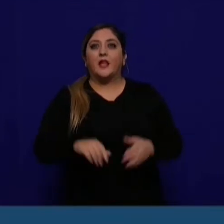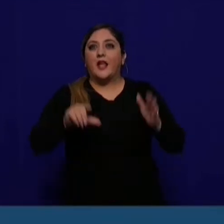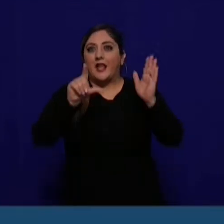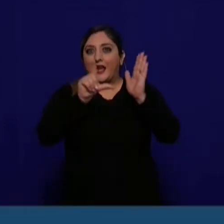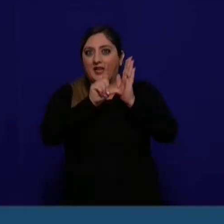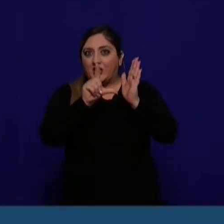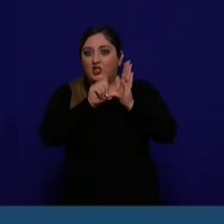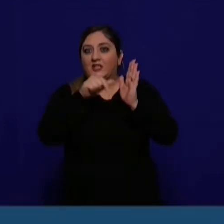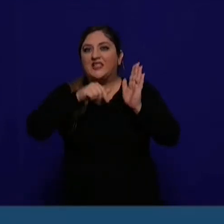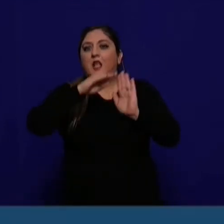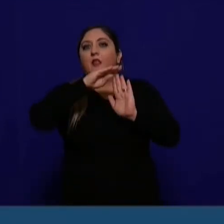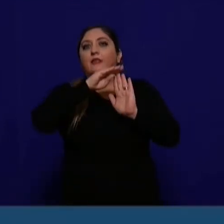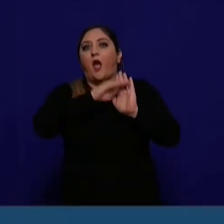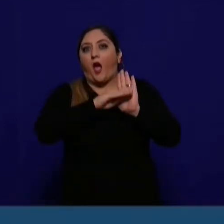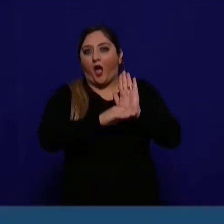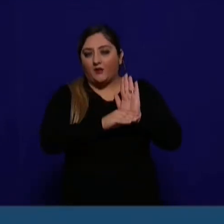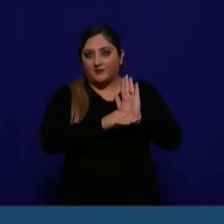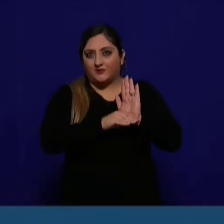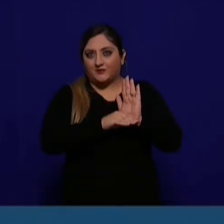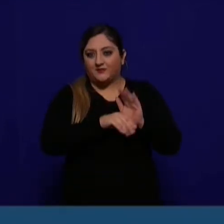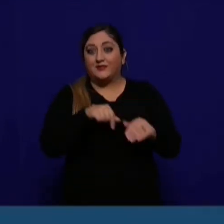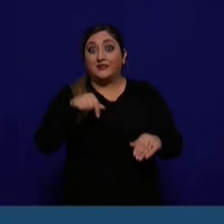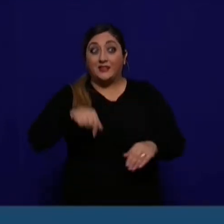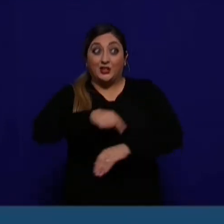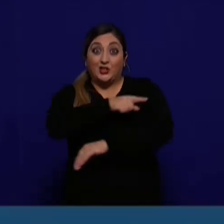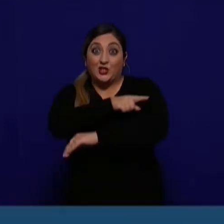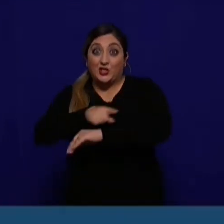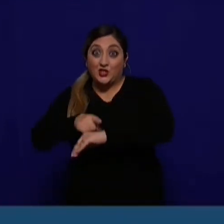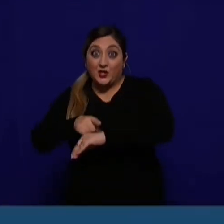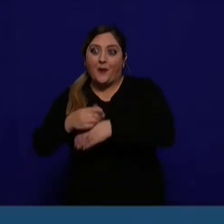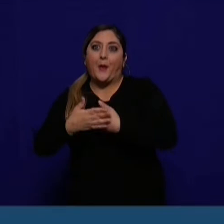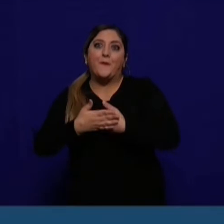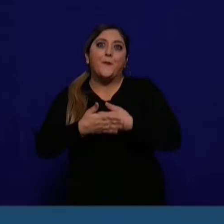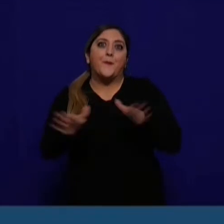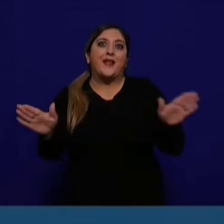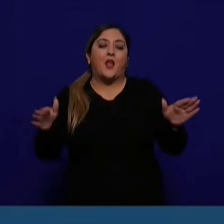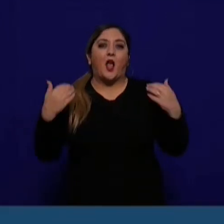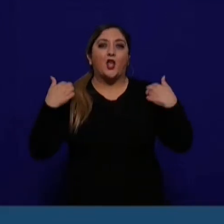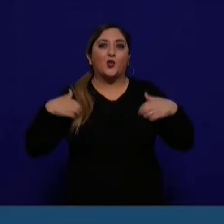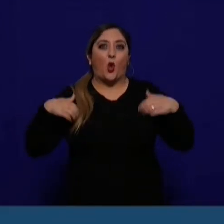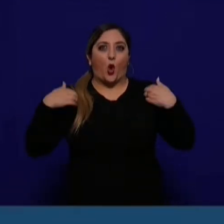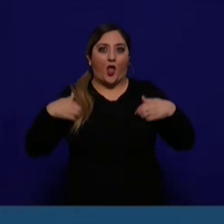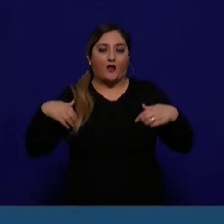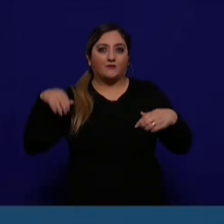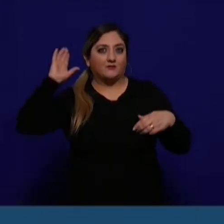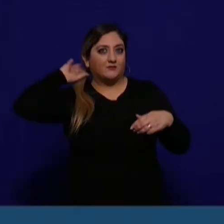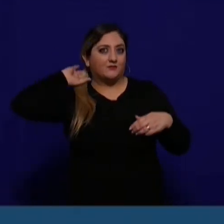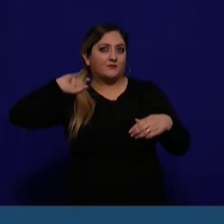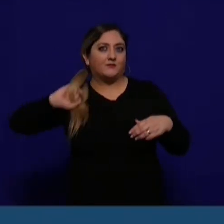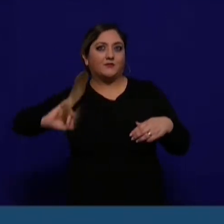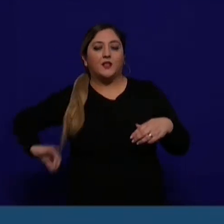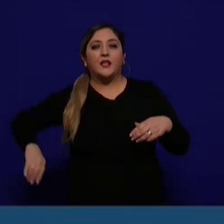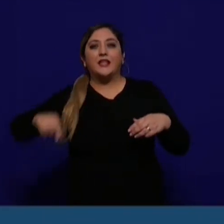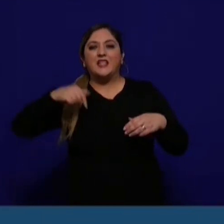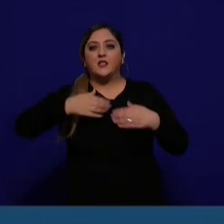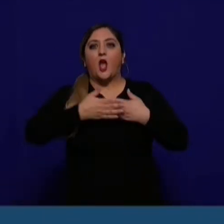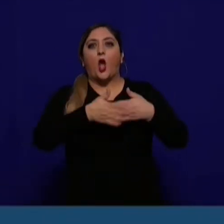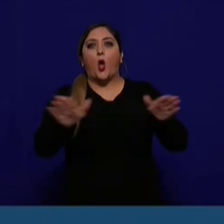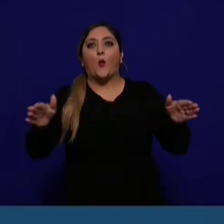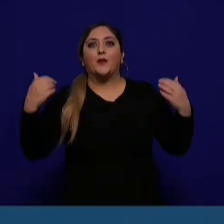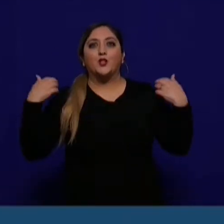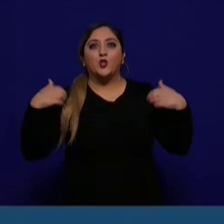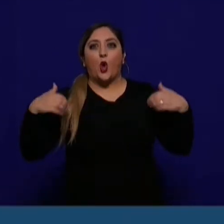li għandna u propju din il-ġimgħa bdejna focus fuq l-iskejjel fejn issa infetħu l-iskejjel